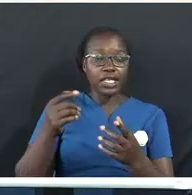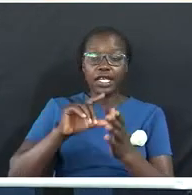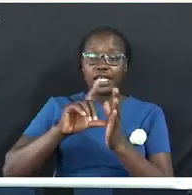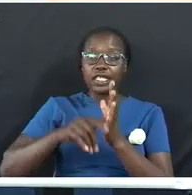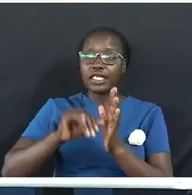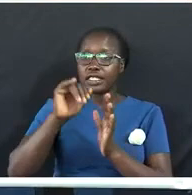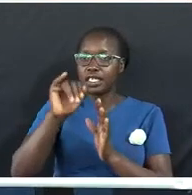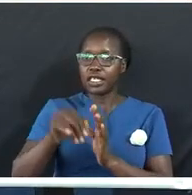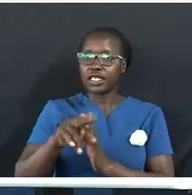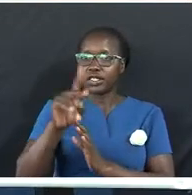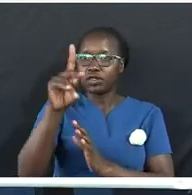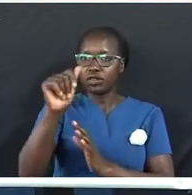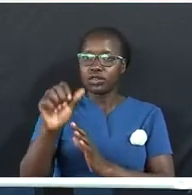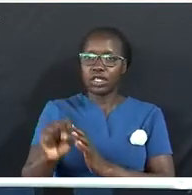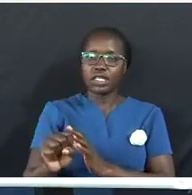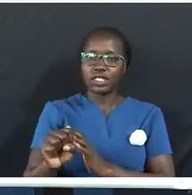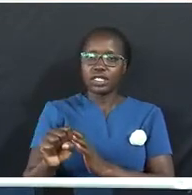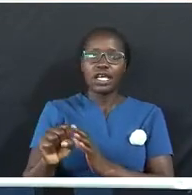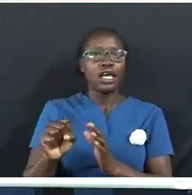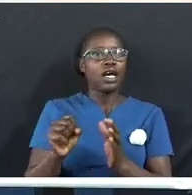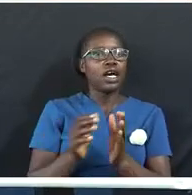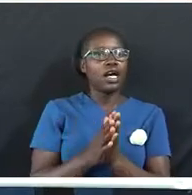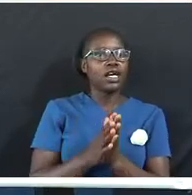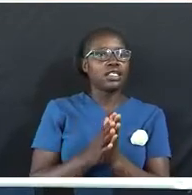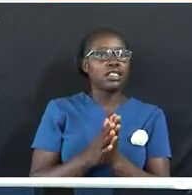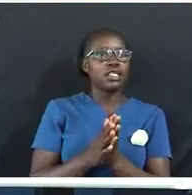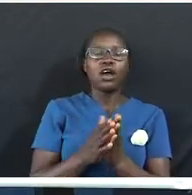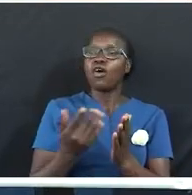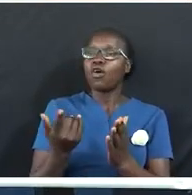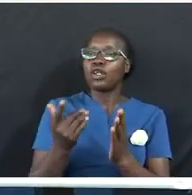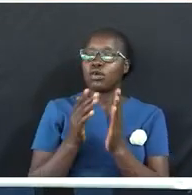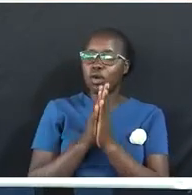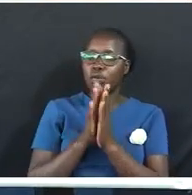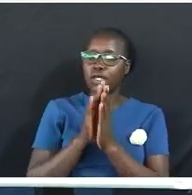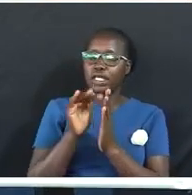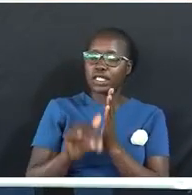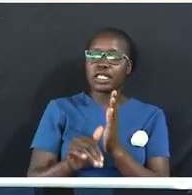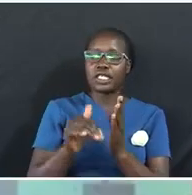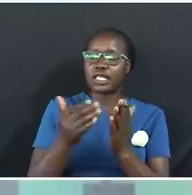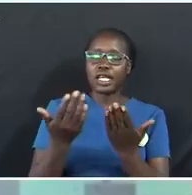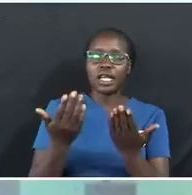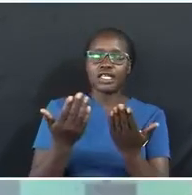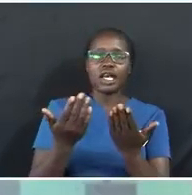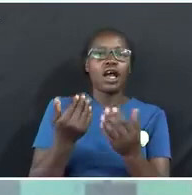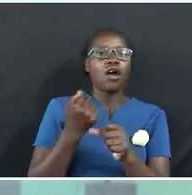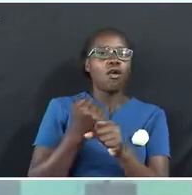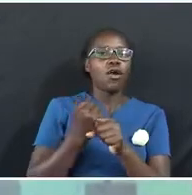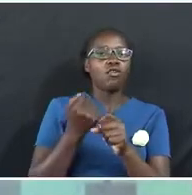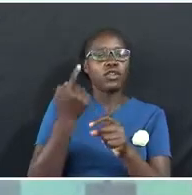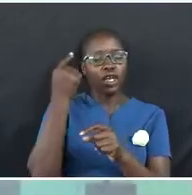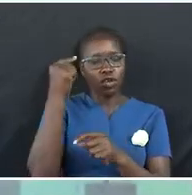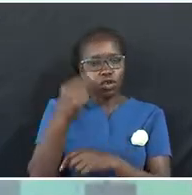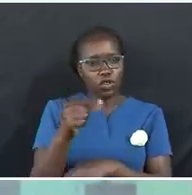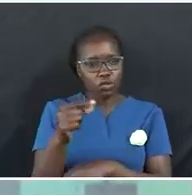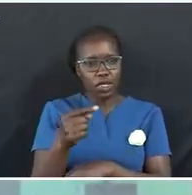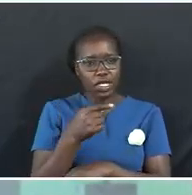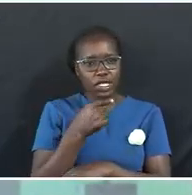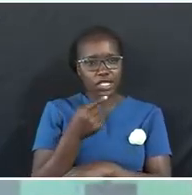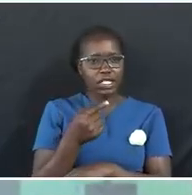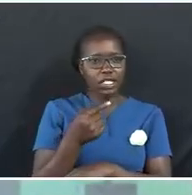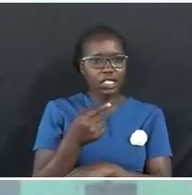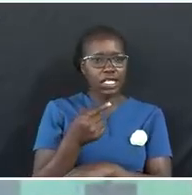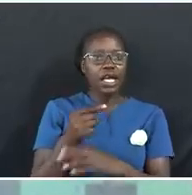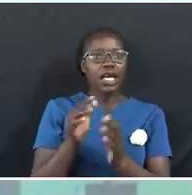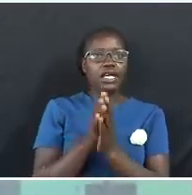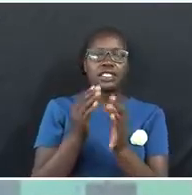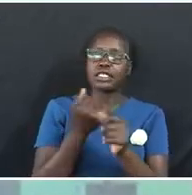heaven, he's leaving a team of 120 who are praying so that they can further the gospel. He says, in every generation, we